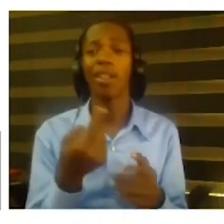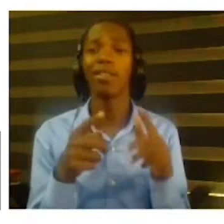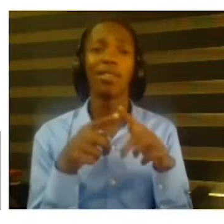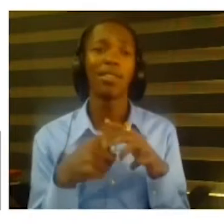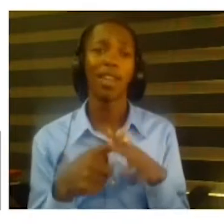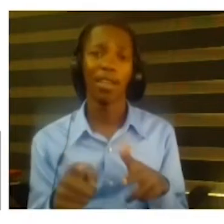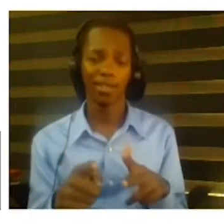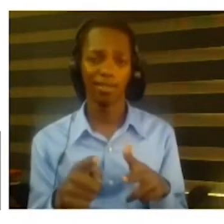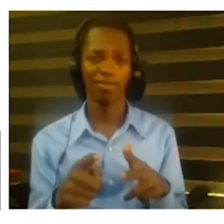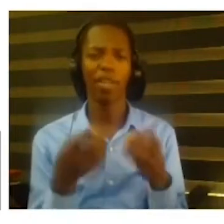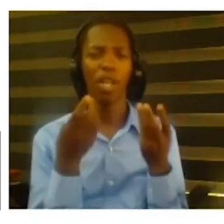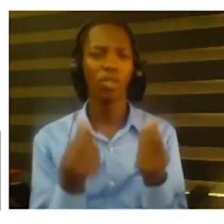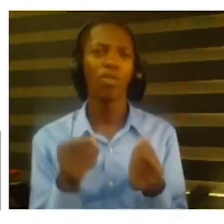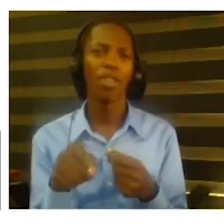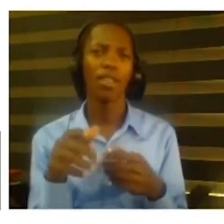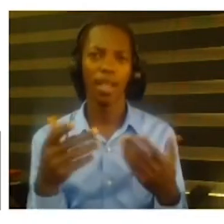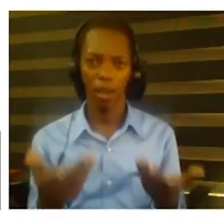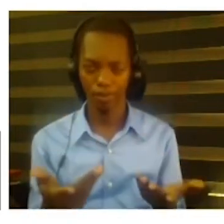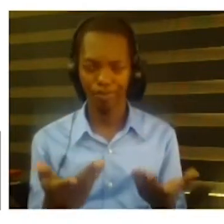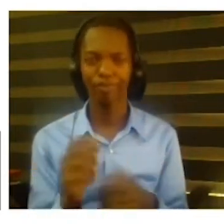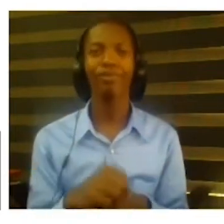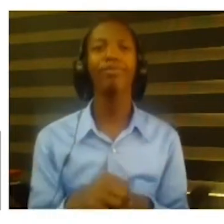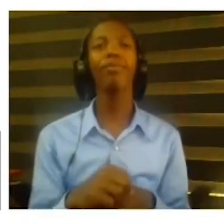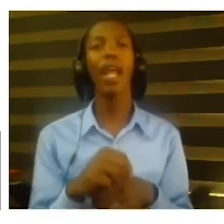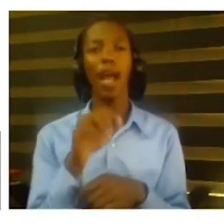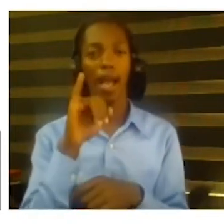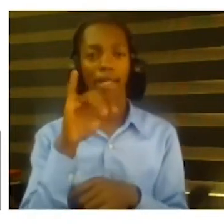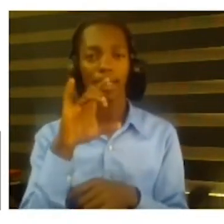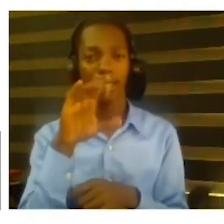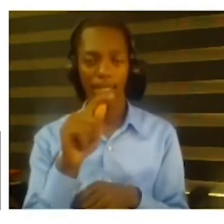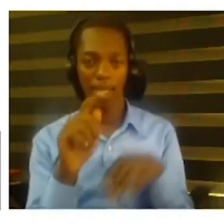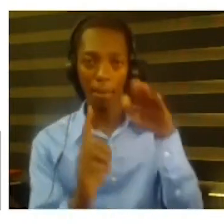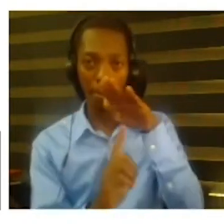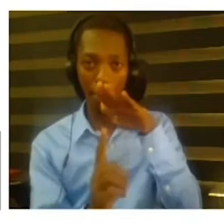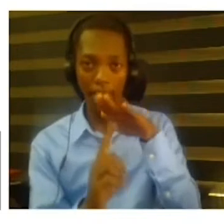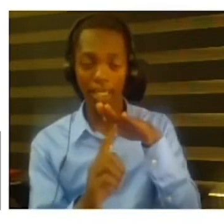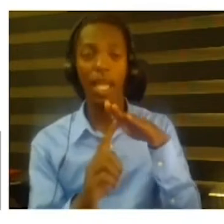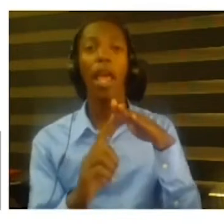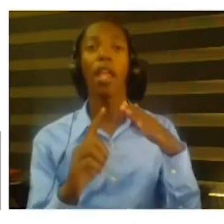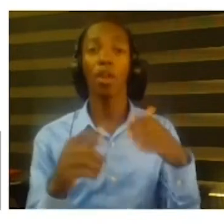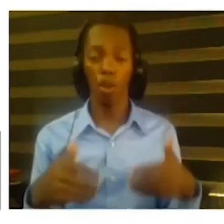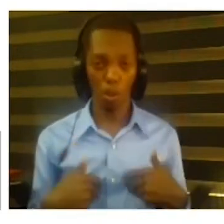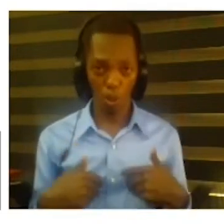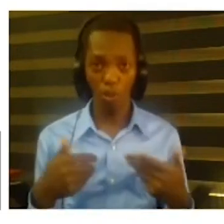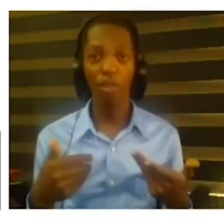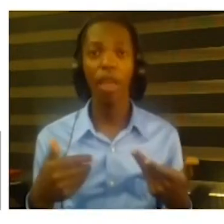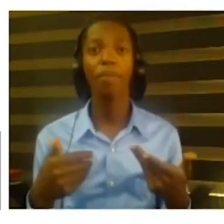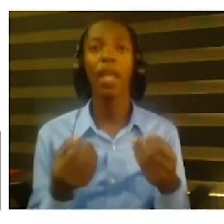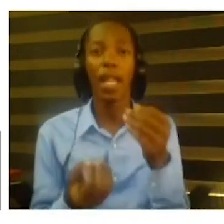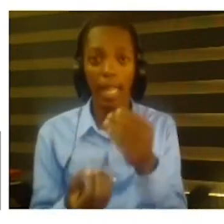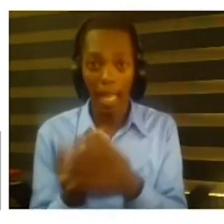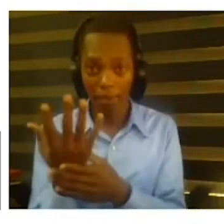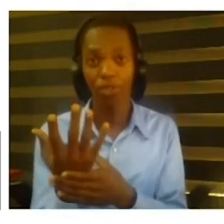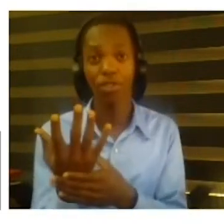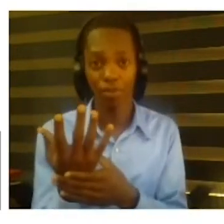To mitigate this, our Ministry of ICT, Innovation and Youth Affairs has recently launched a